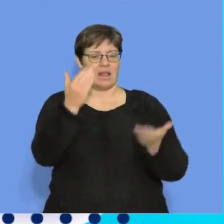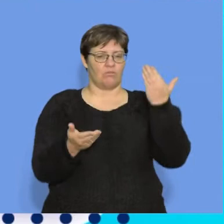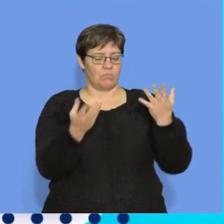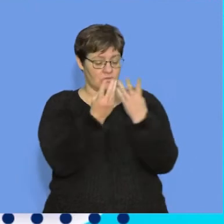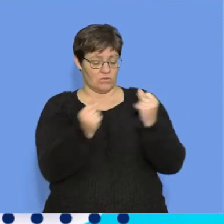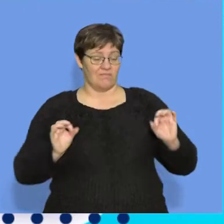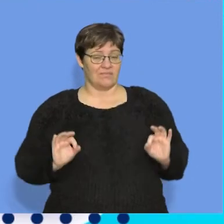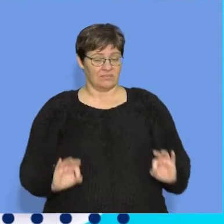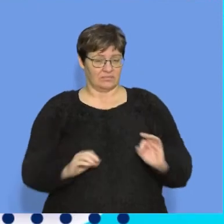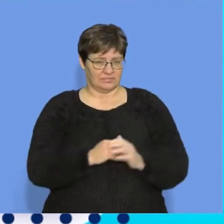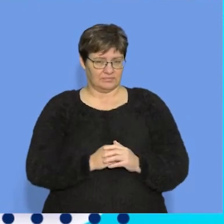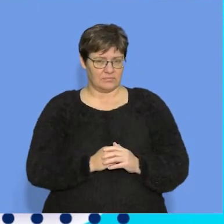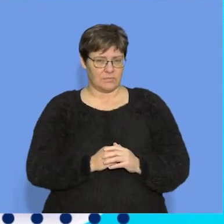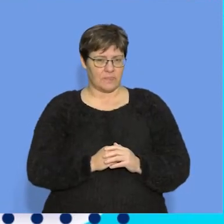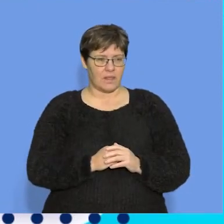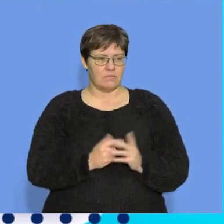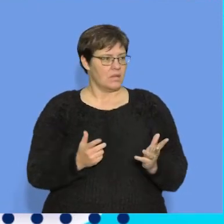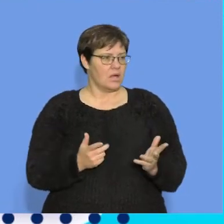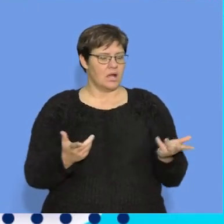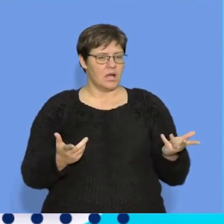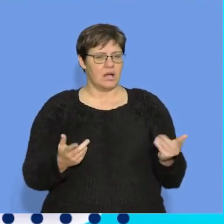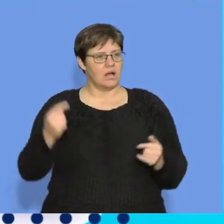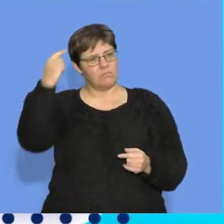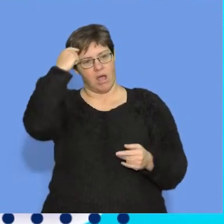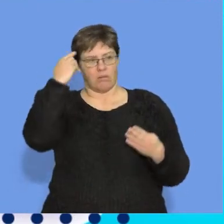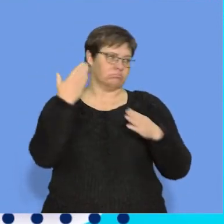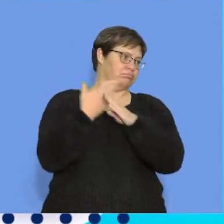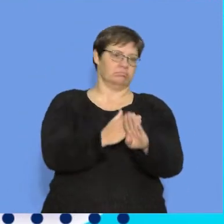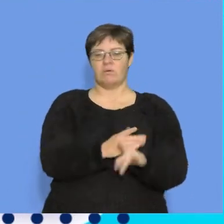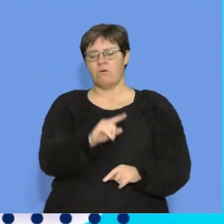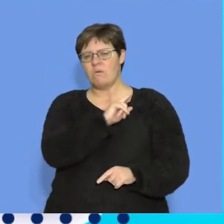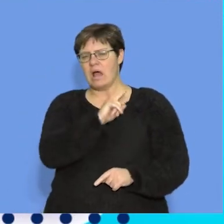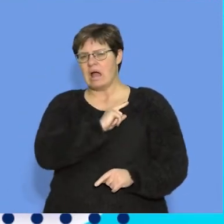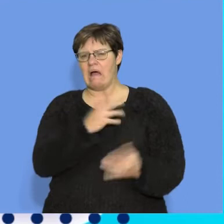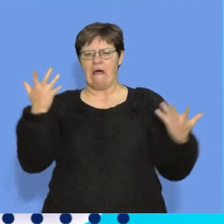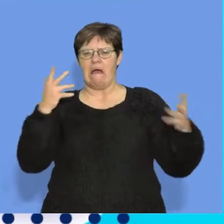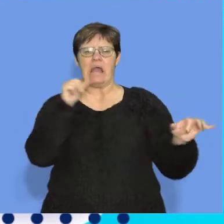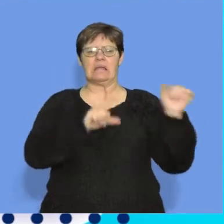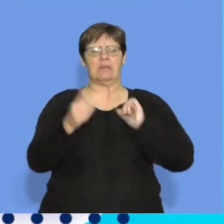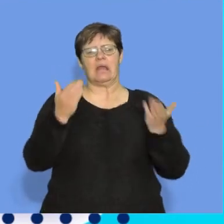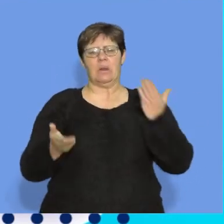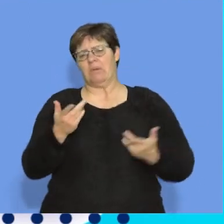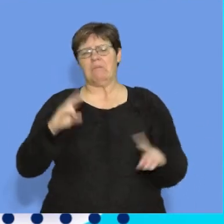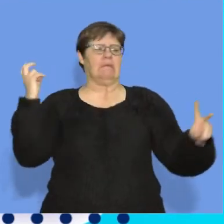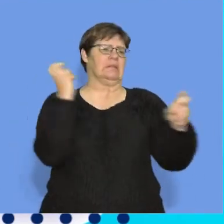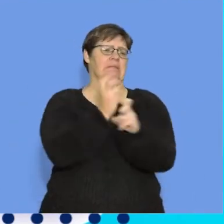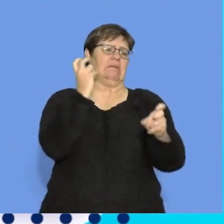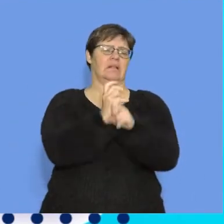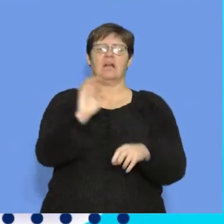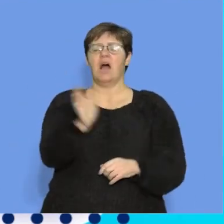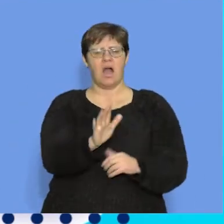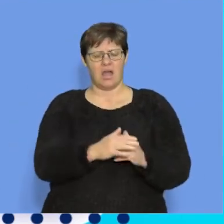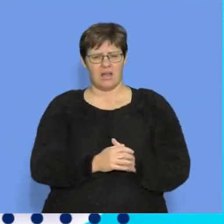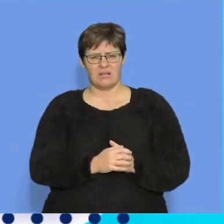that you don't get turned off or get a mental block because you're saying, oh no, chemical equilibrium, it's so hard. Guys,